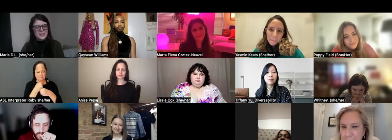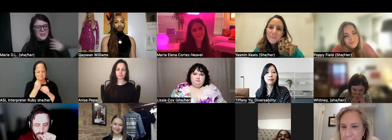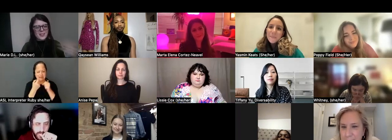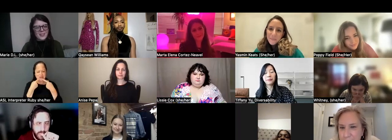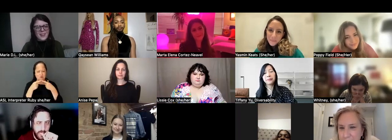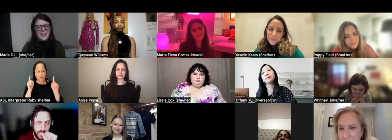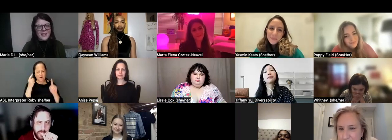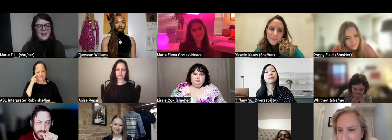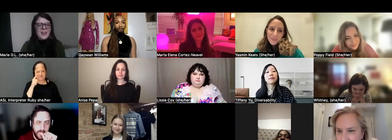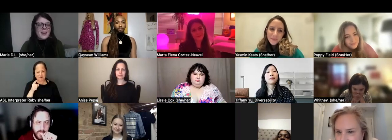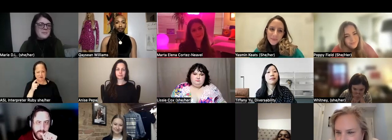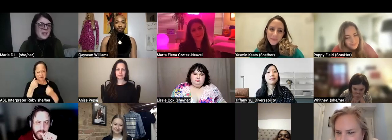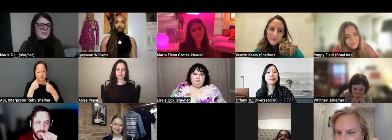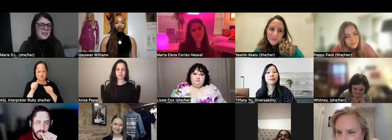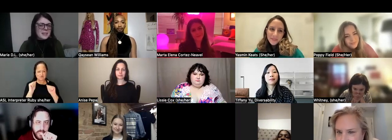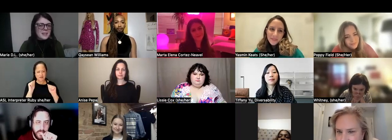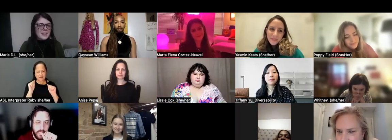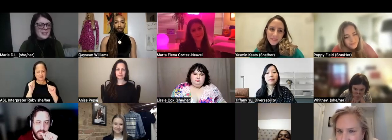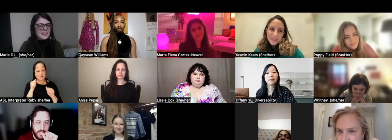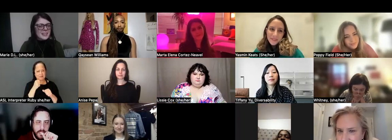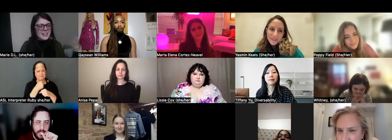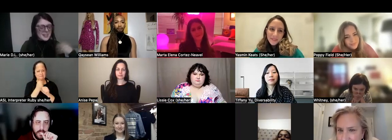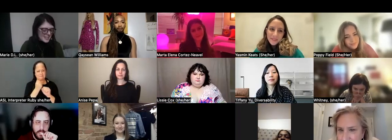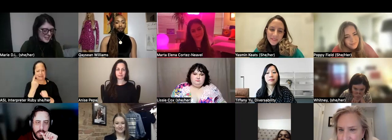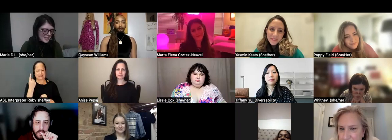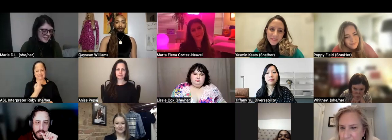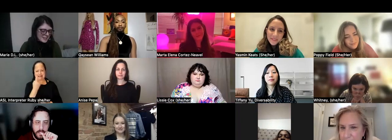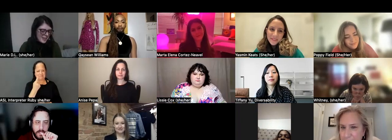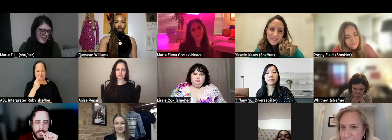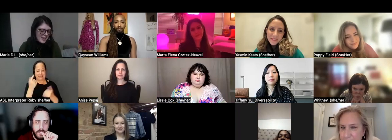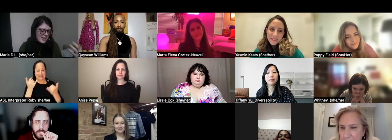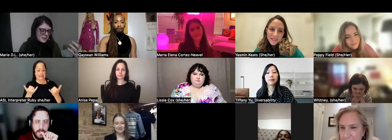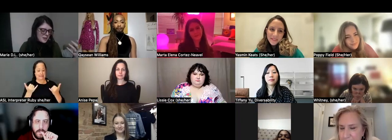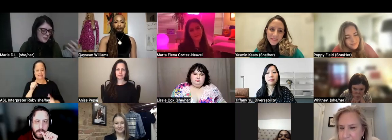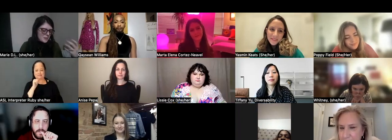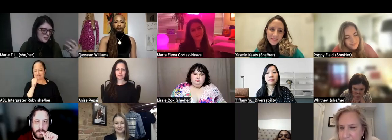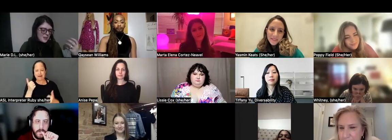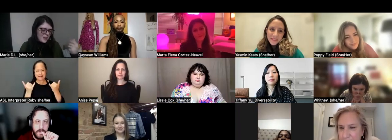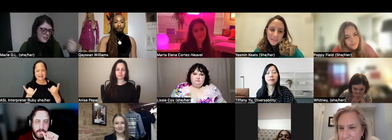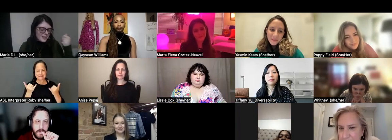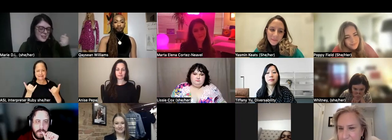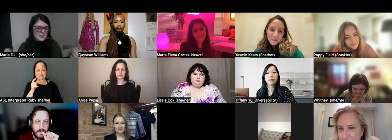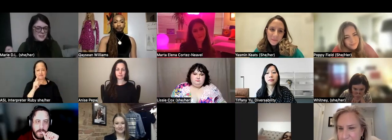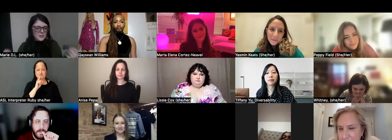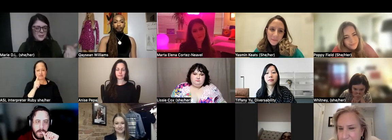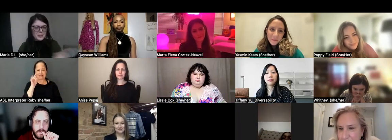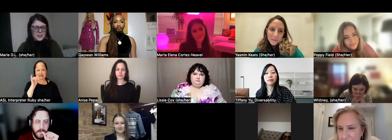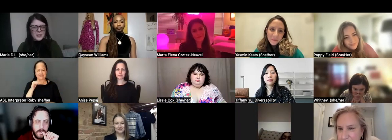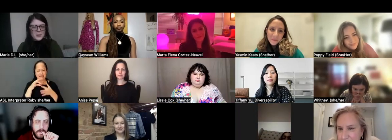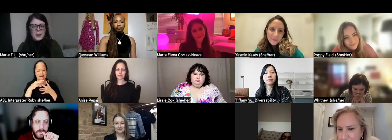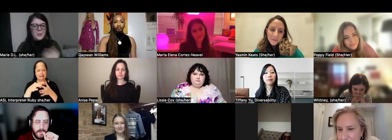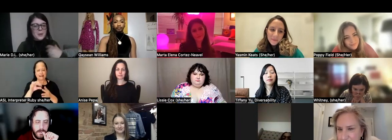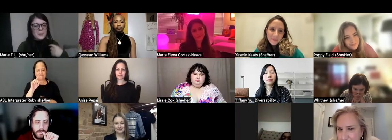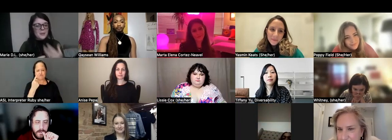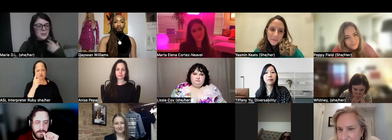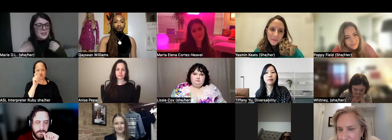and try to make something exist that doesn't exist. And really, that leads into my first question